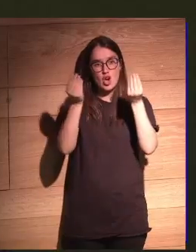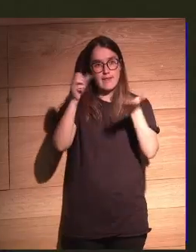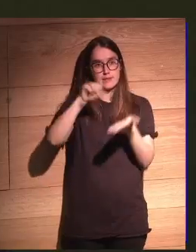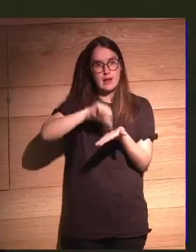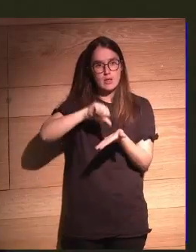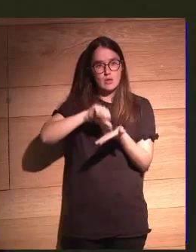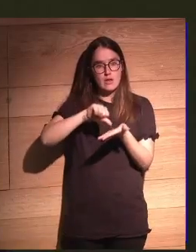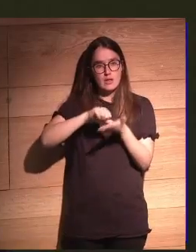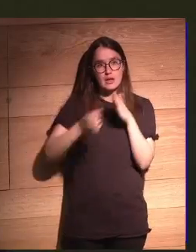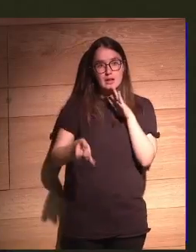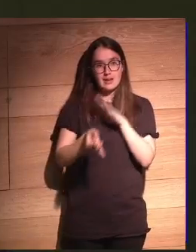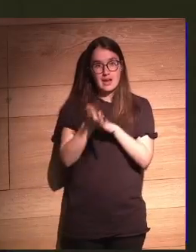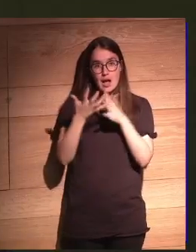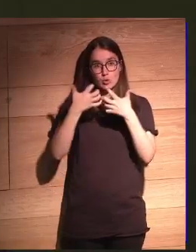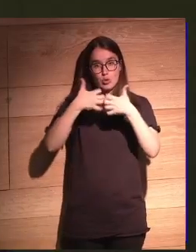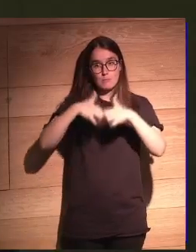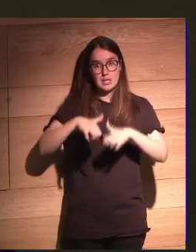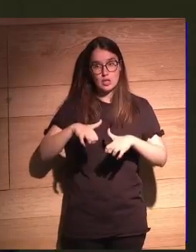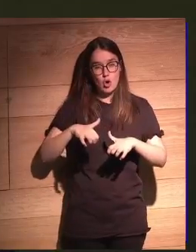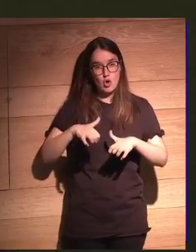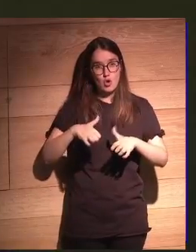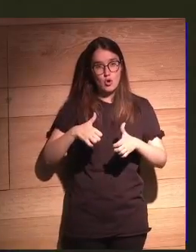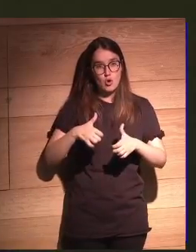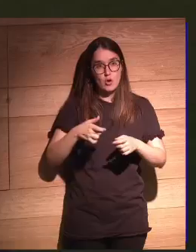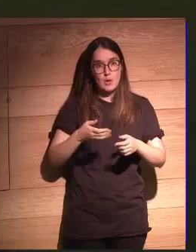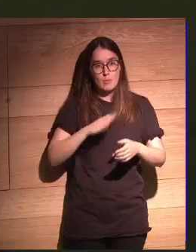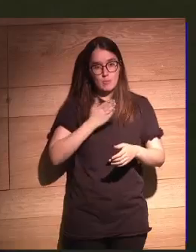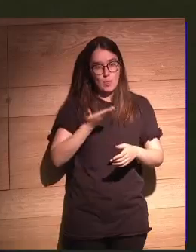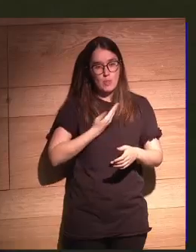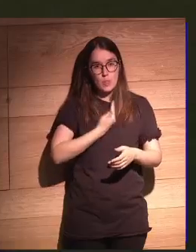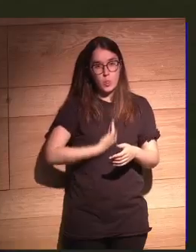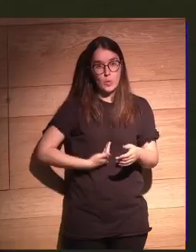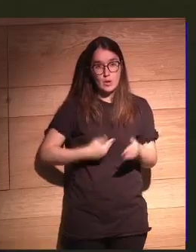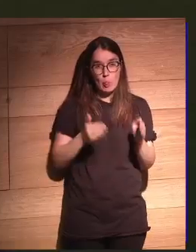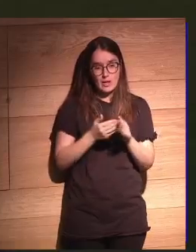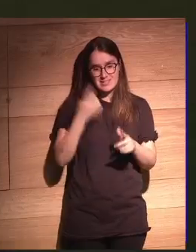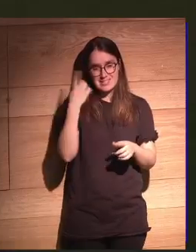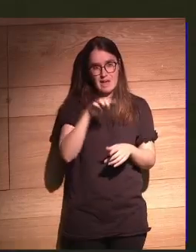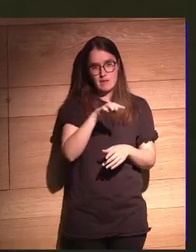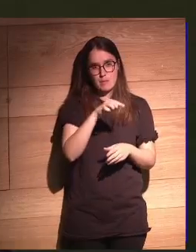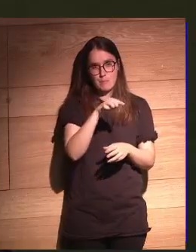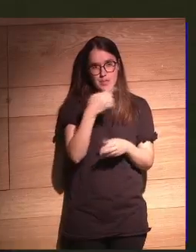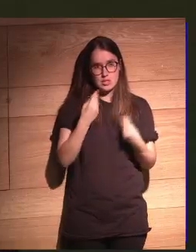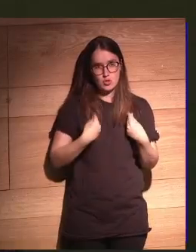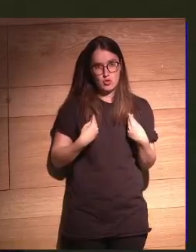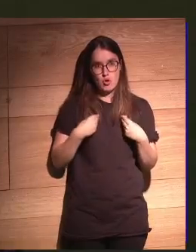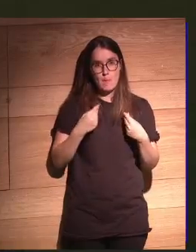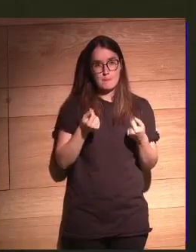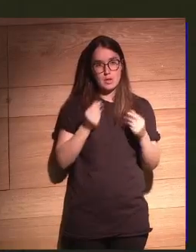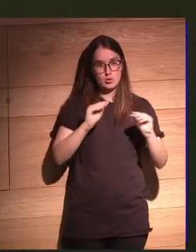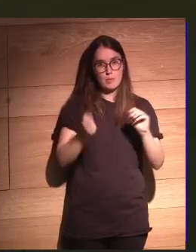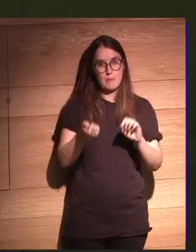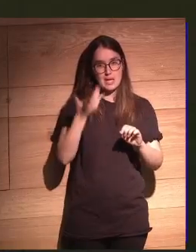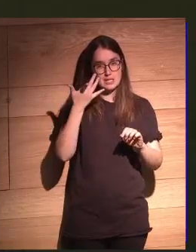house. I'm also talking about the improvements in the city that will lead to every